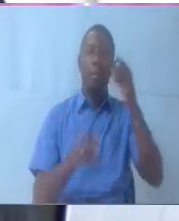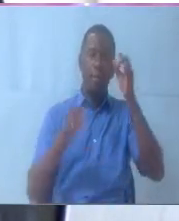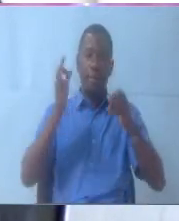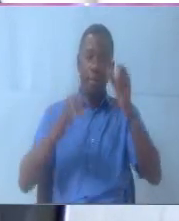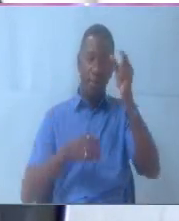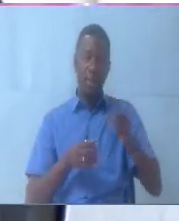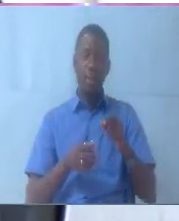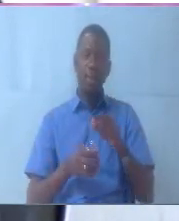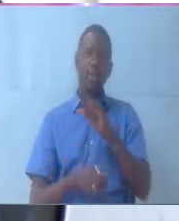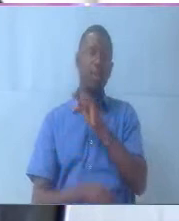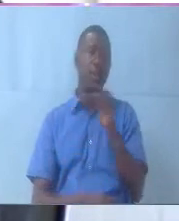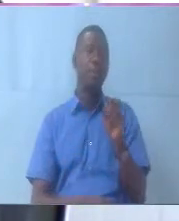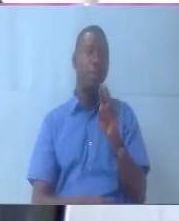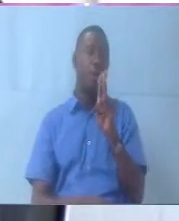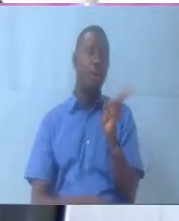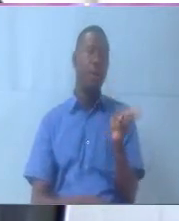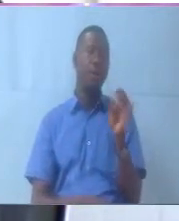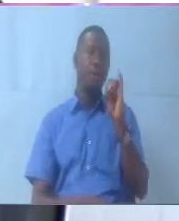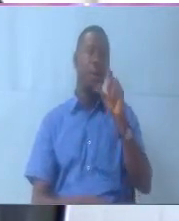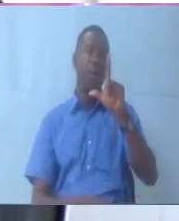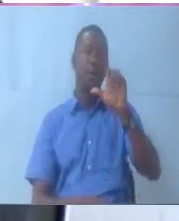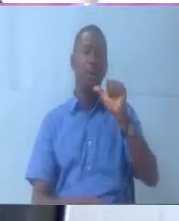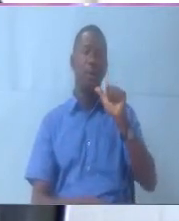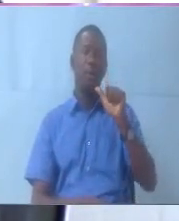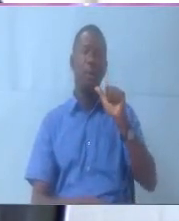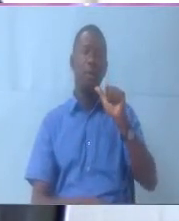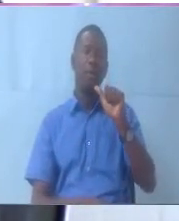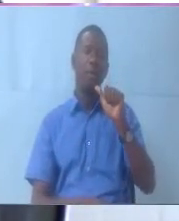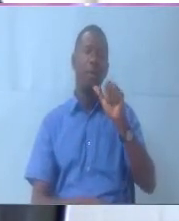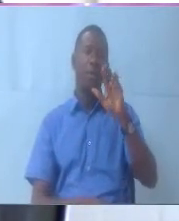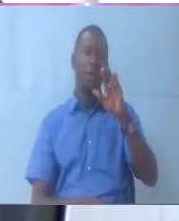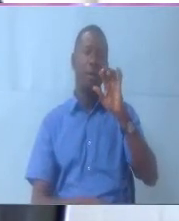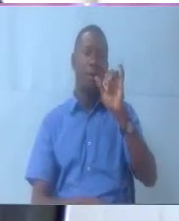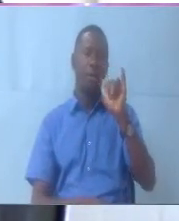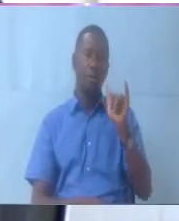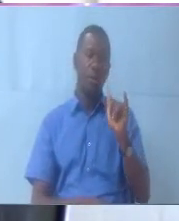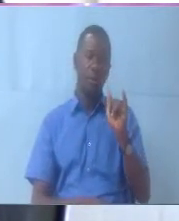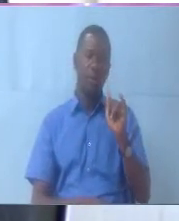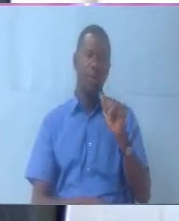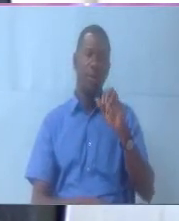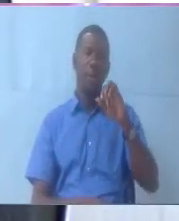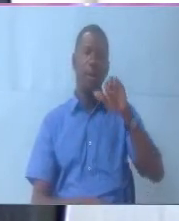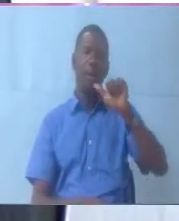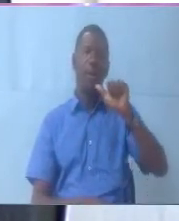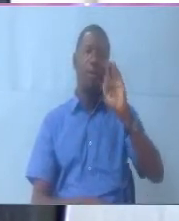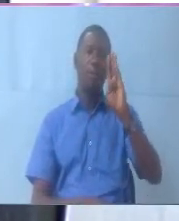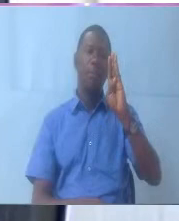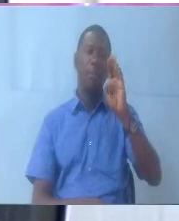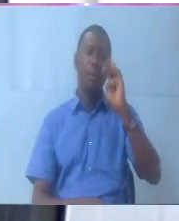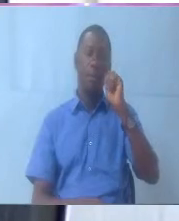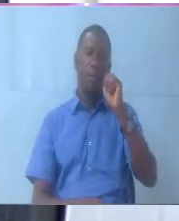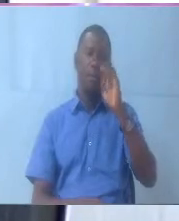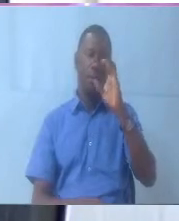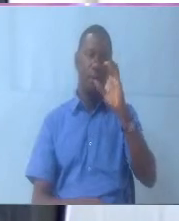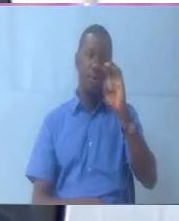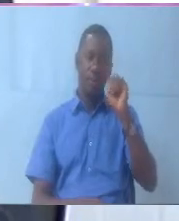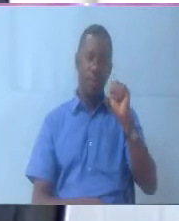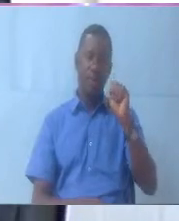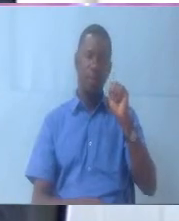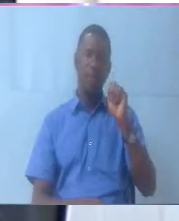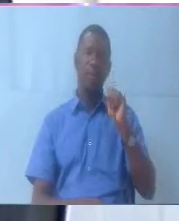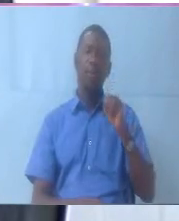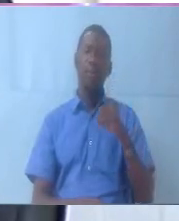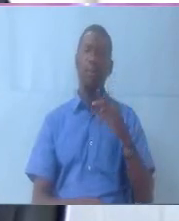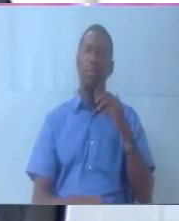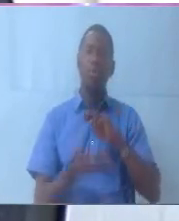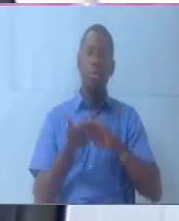Me yalon katalom kitindila nyaton koti wolem magistrate Abeke. Normally, when there is no case, when there